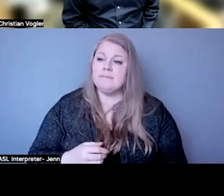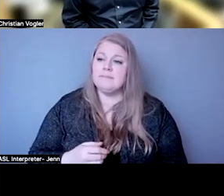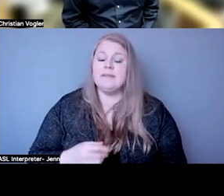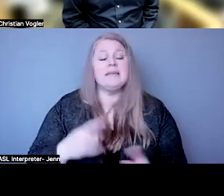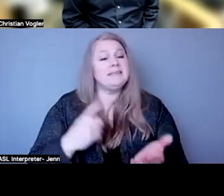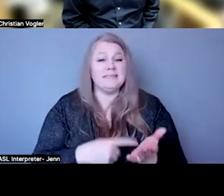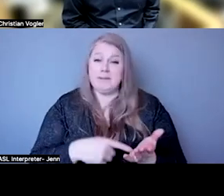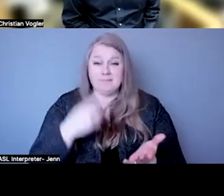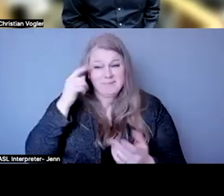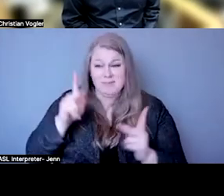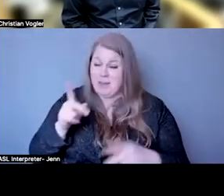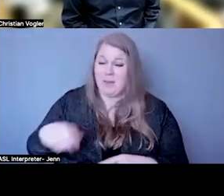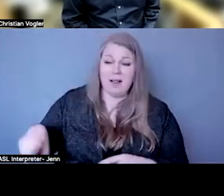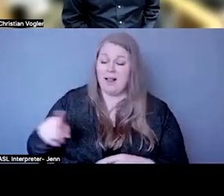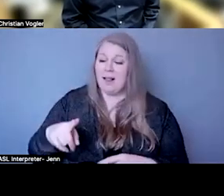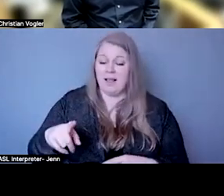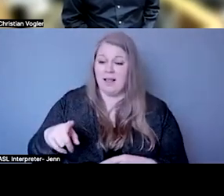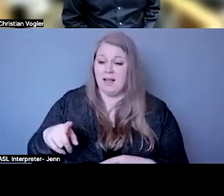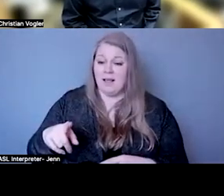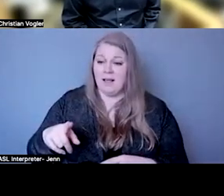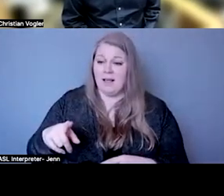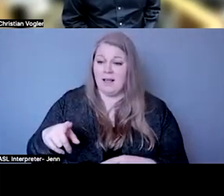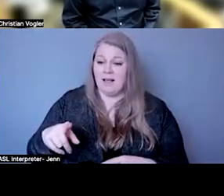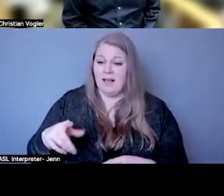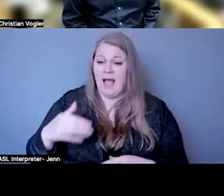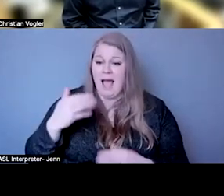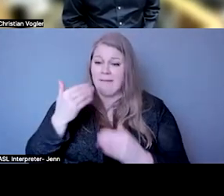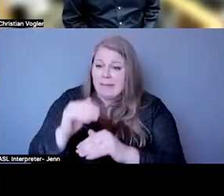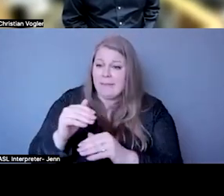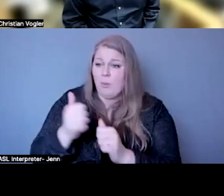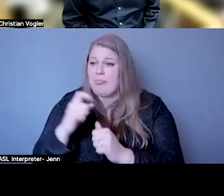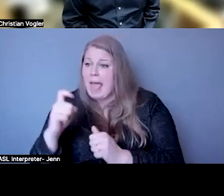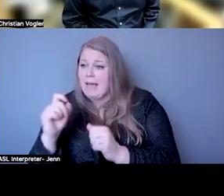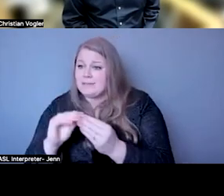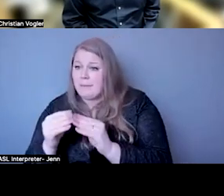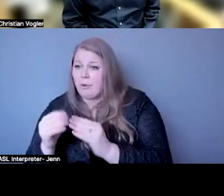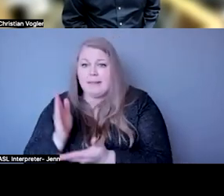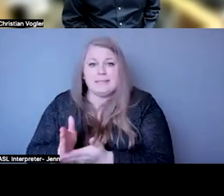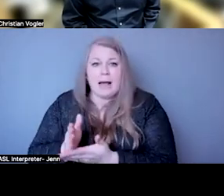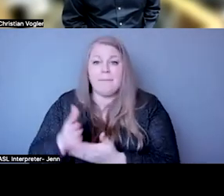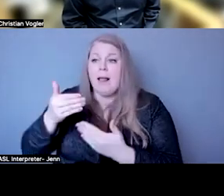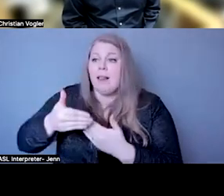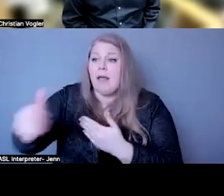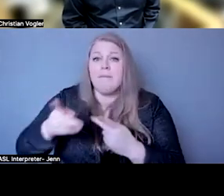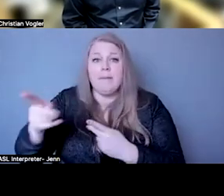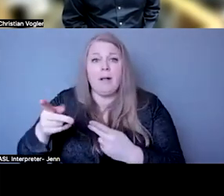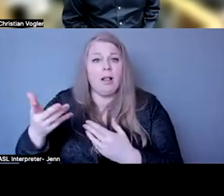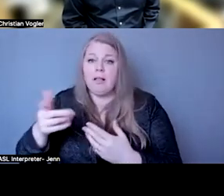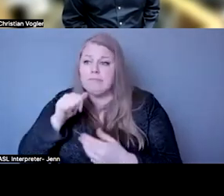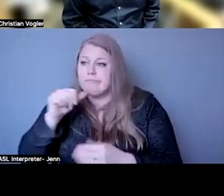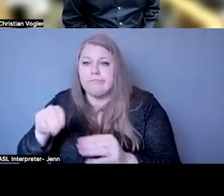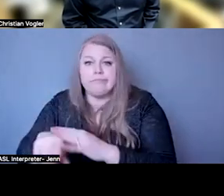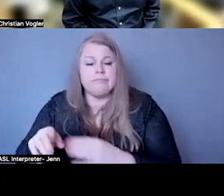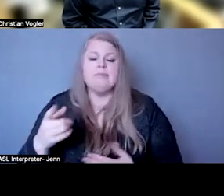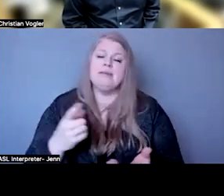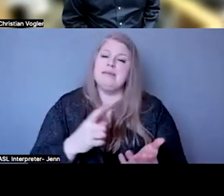just, they don't have they cover X number and they stop, and all the rest of these people hang off. In some places, we